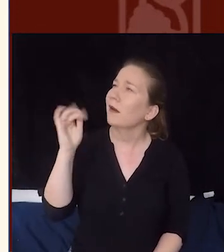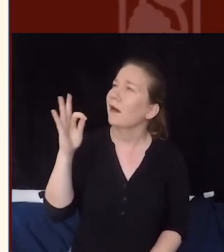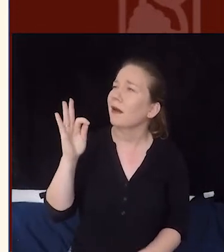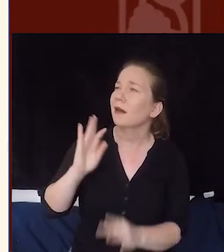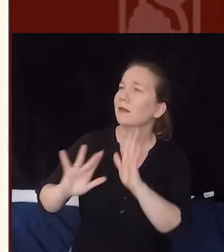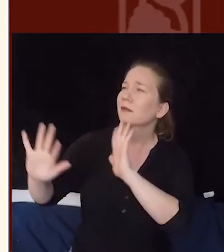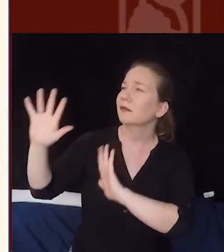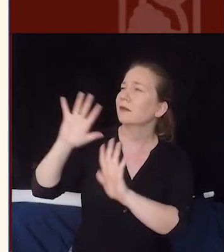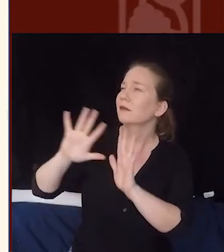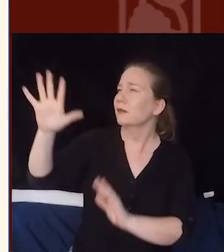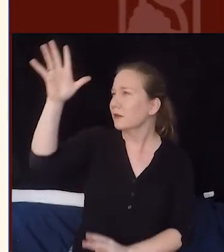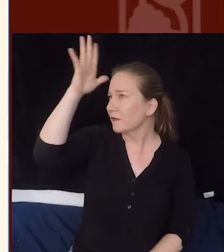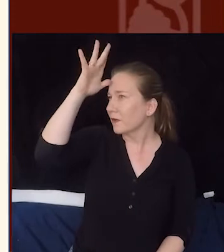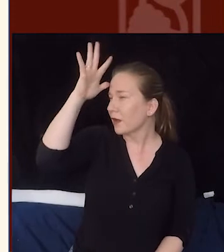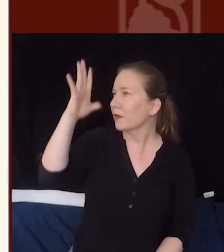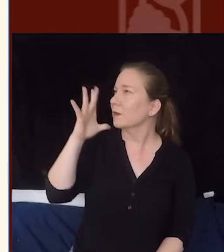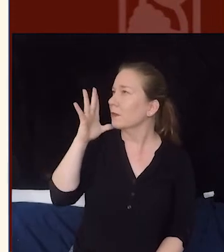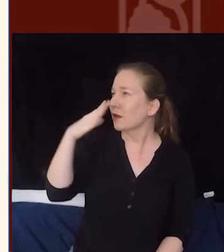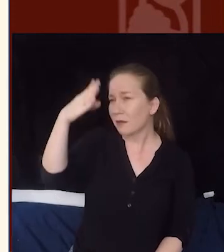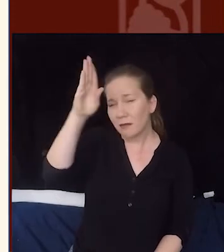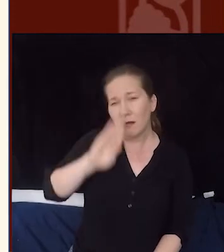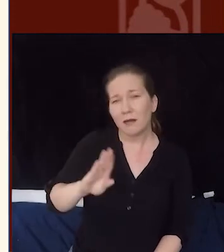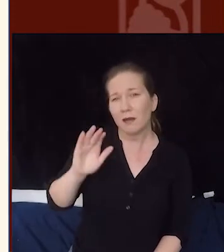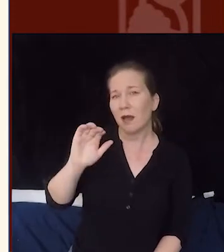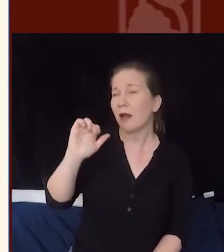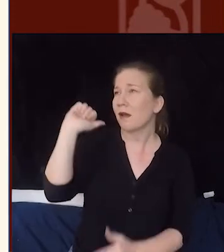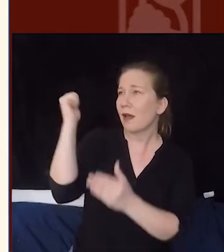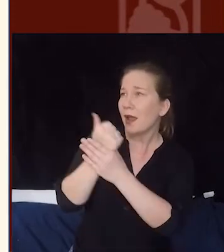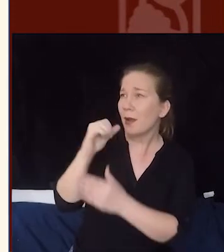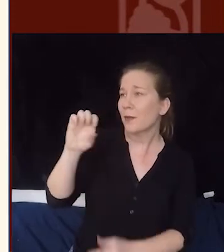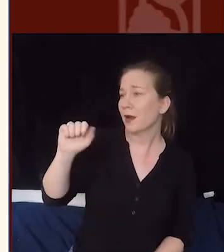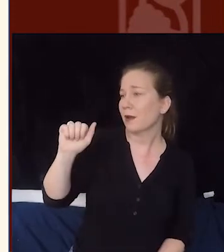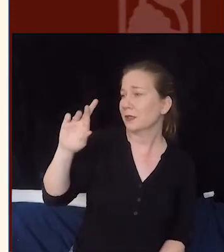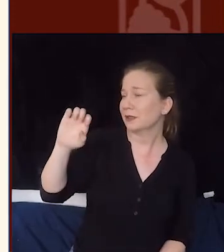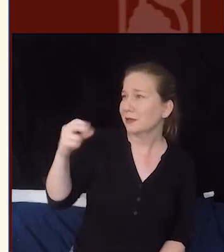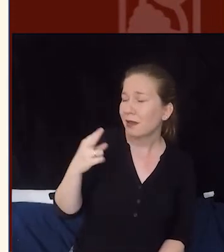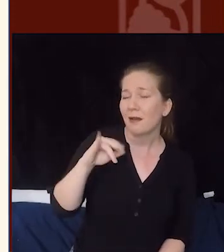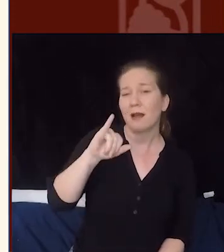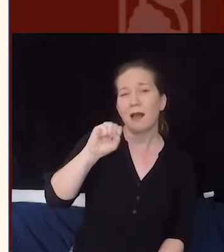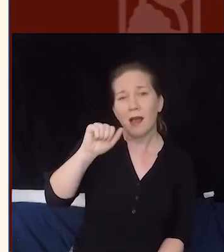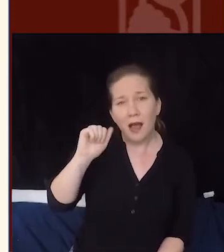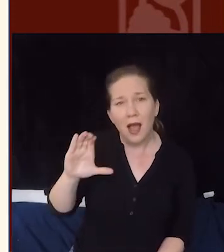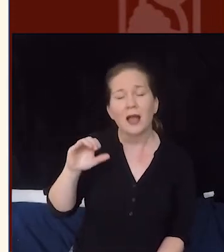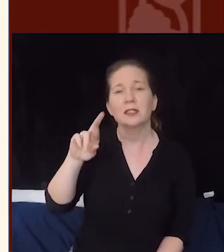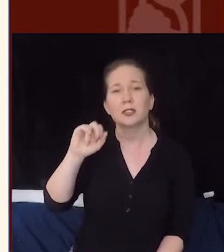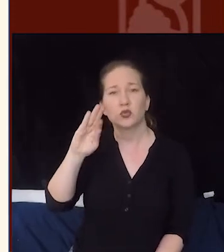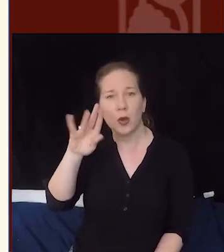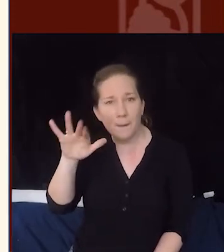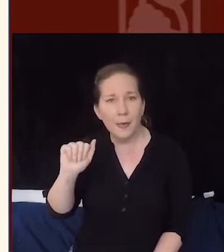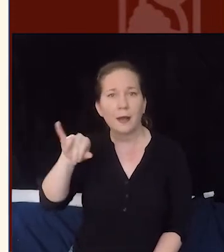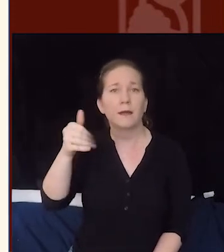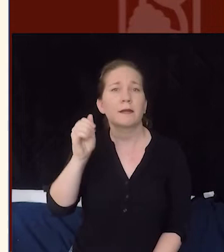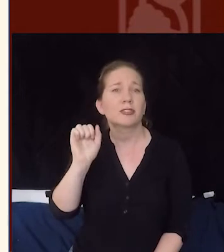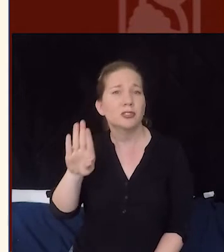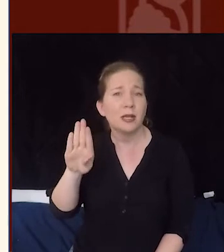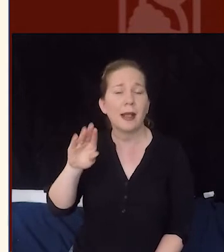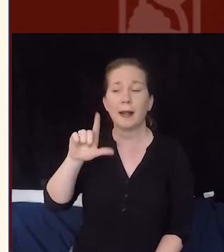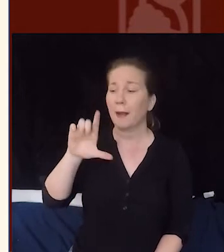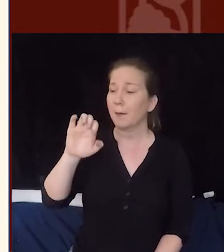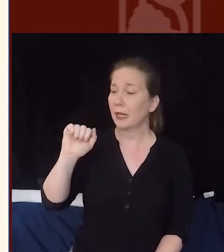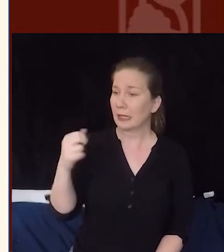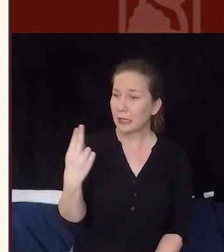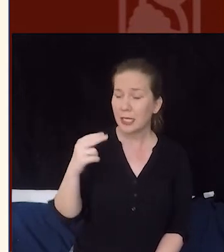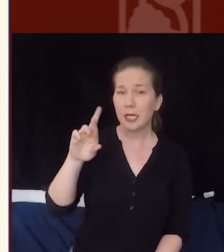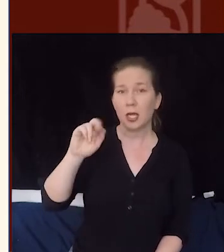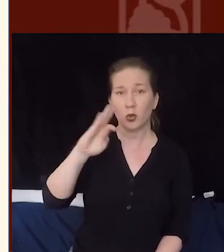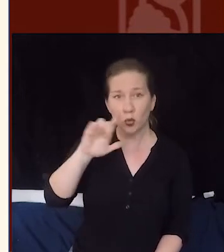God of Abraham and Sarah, Isaac and Rebekah, Jacob, Leah, Rachel,